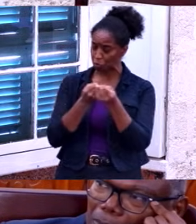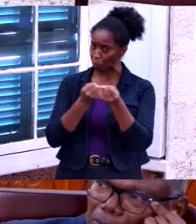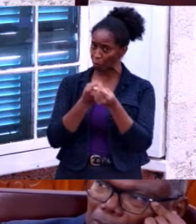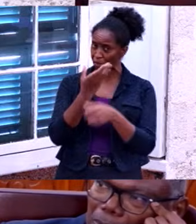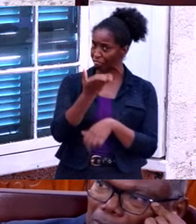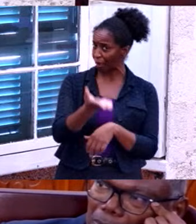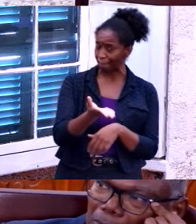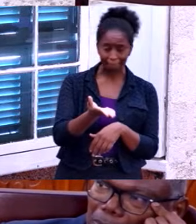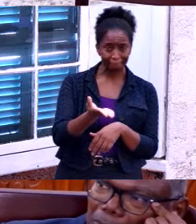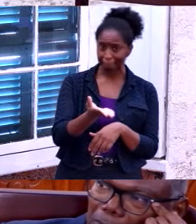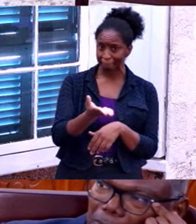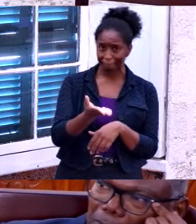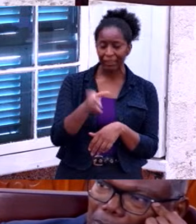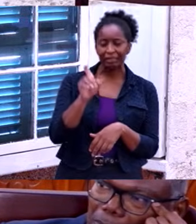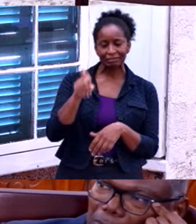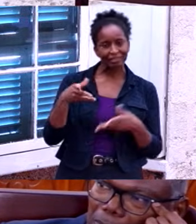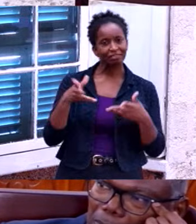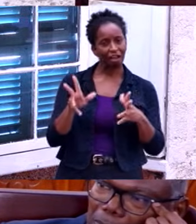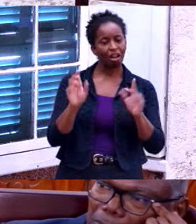There are other